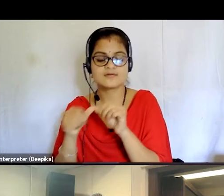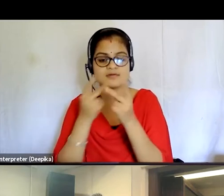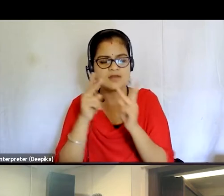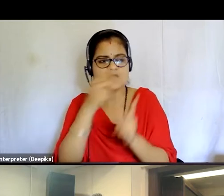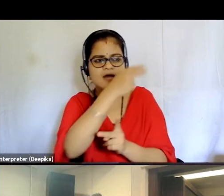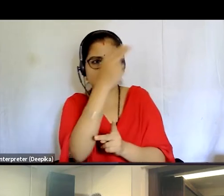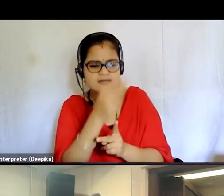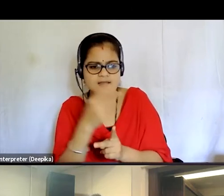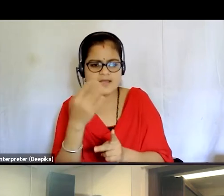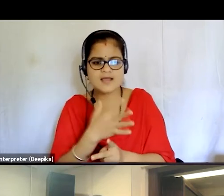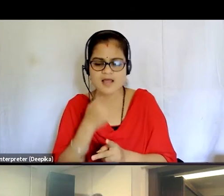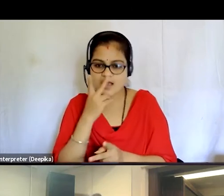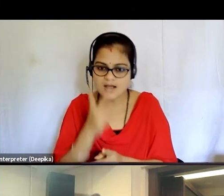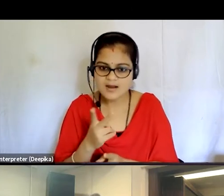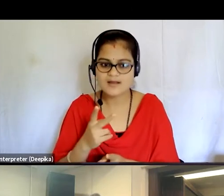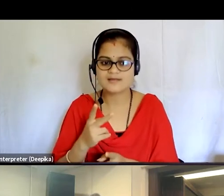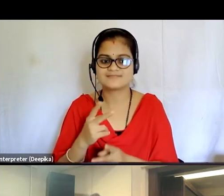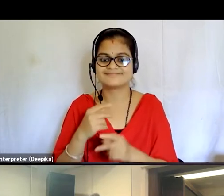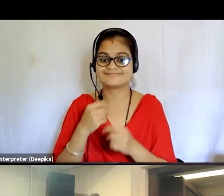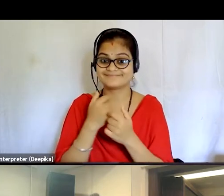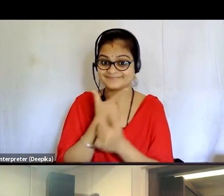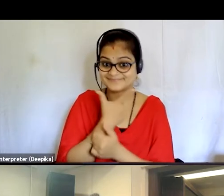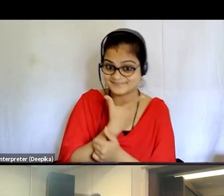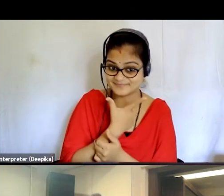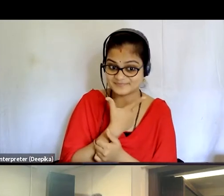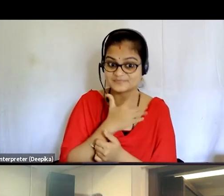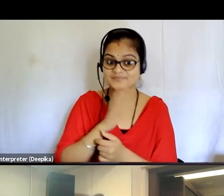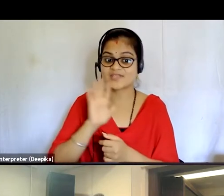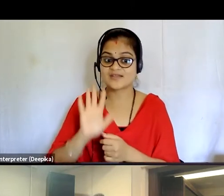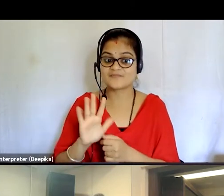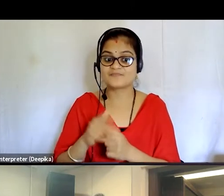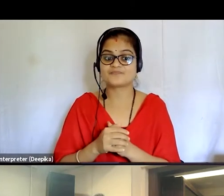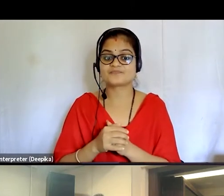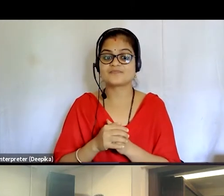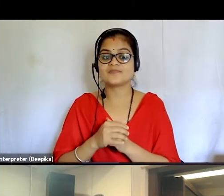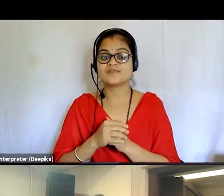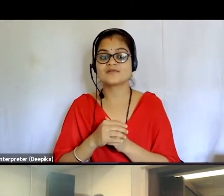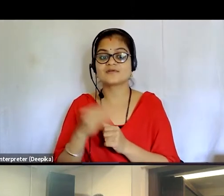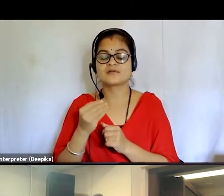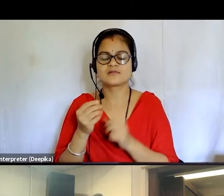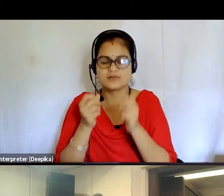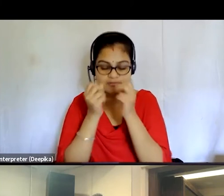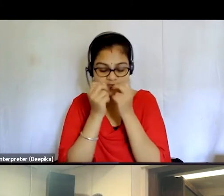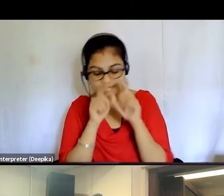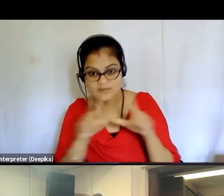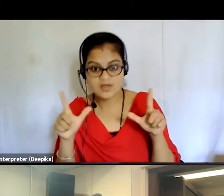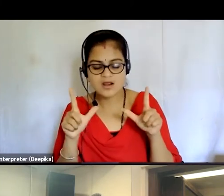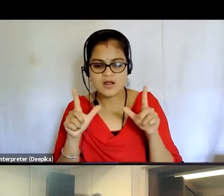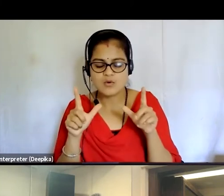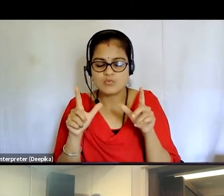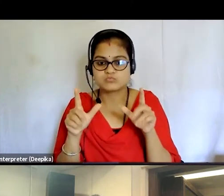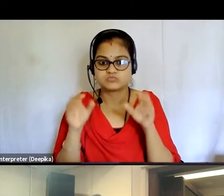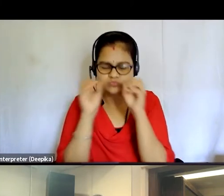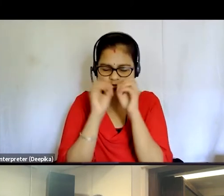There is happiness, there is hasya. There is also a sense of adbhuta or wonder,